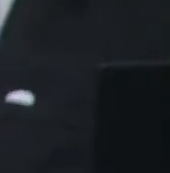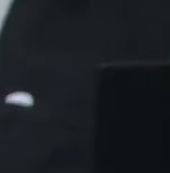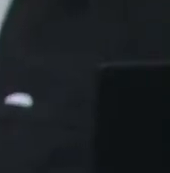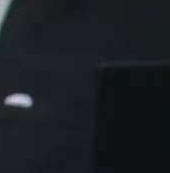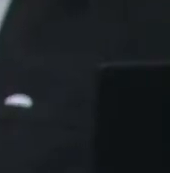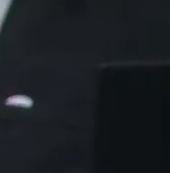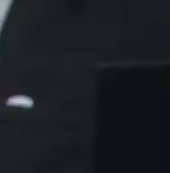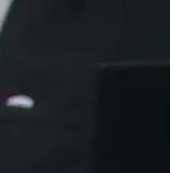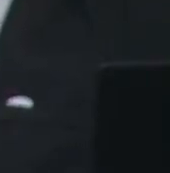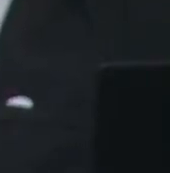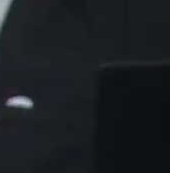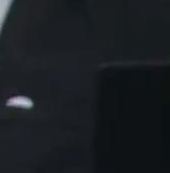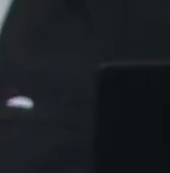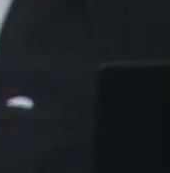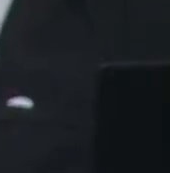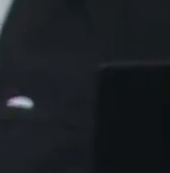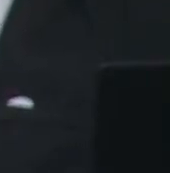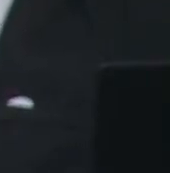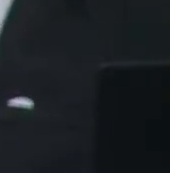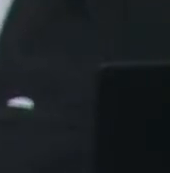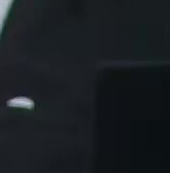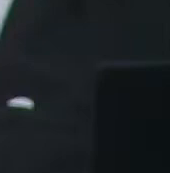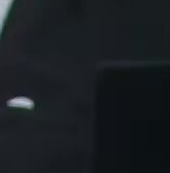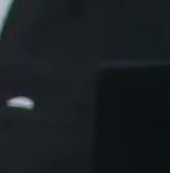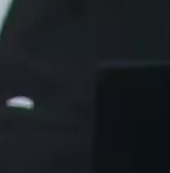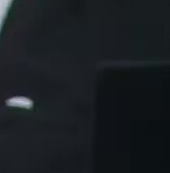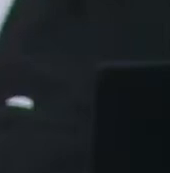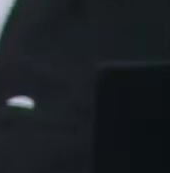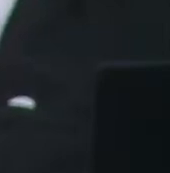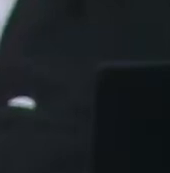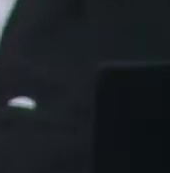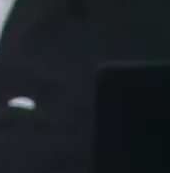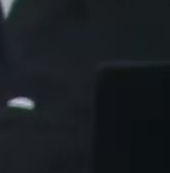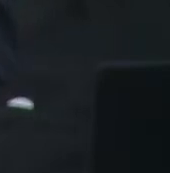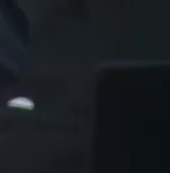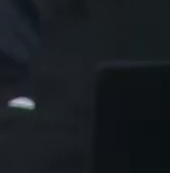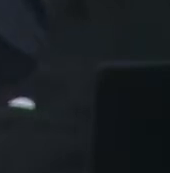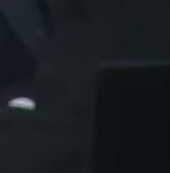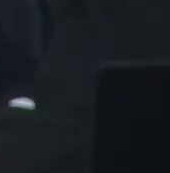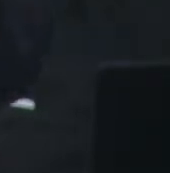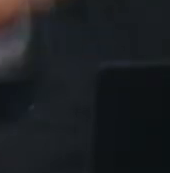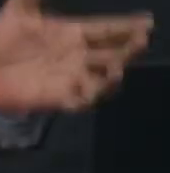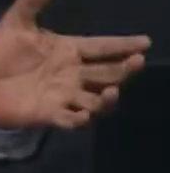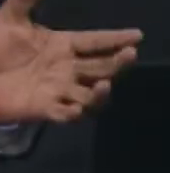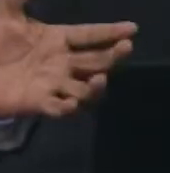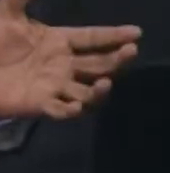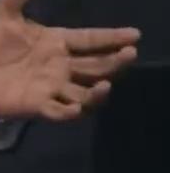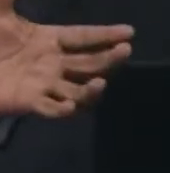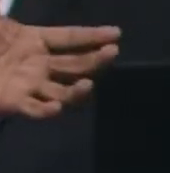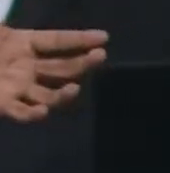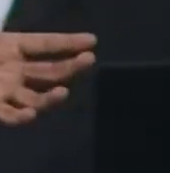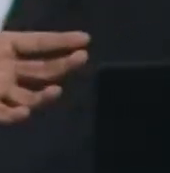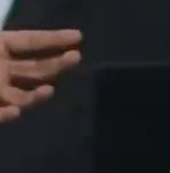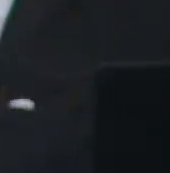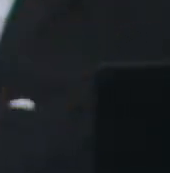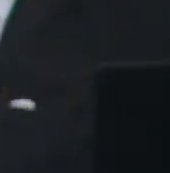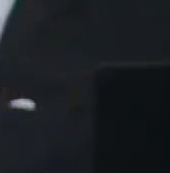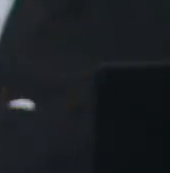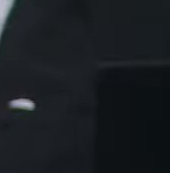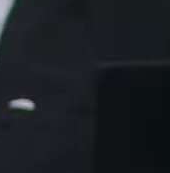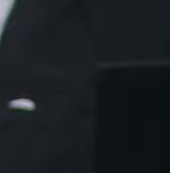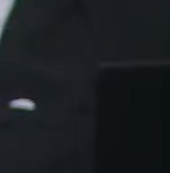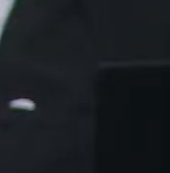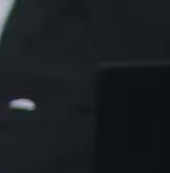are. And those countries that have opened up their stadiums